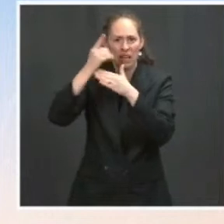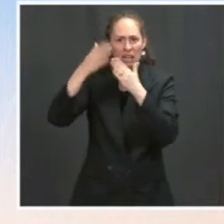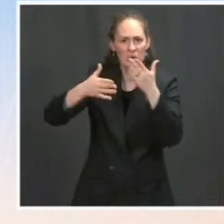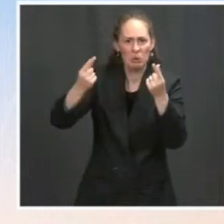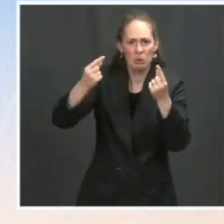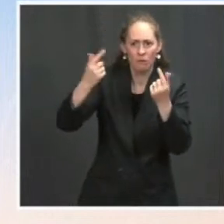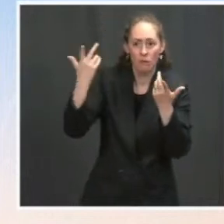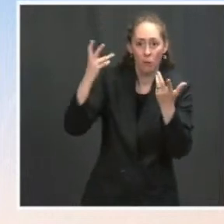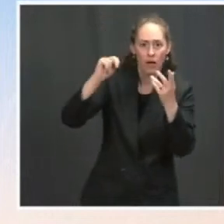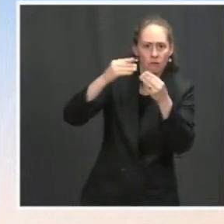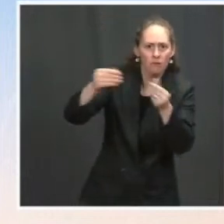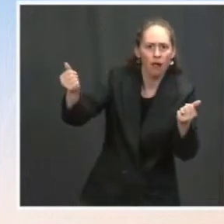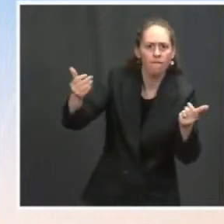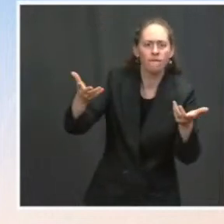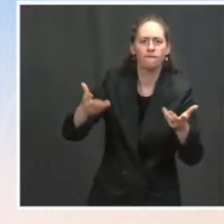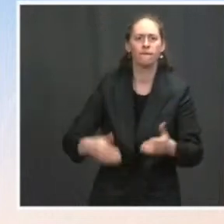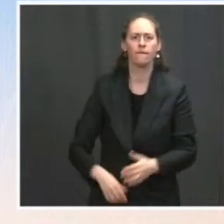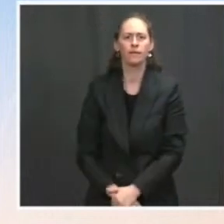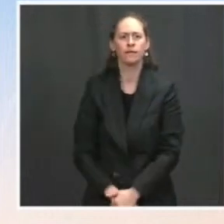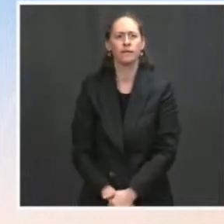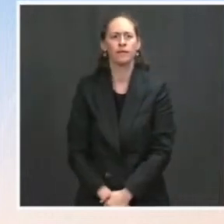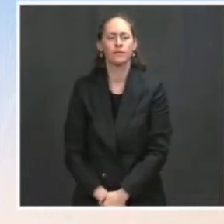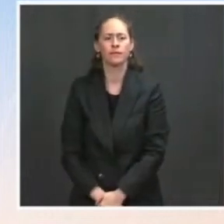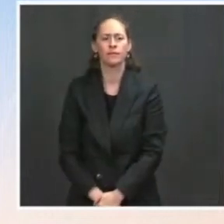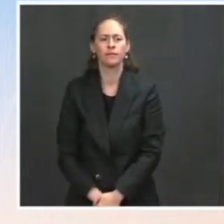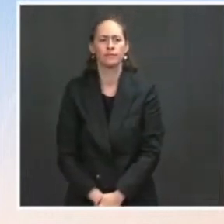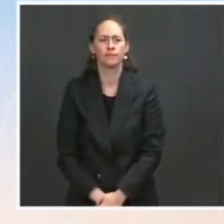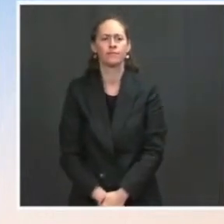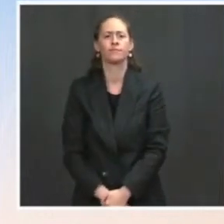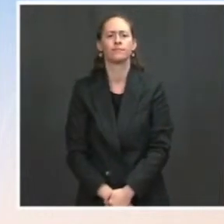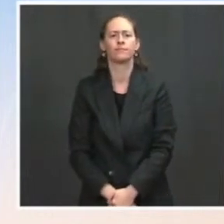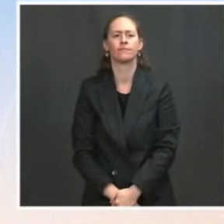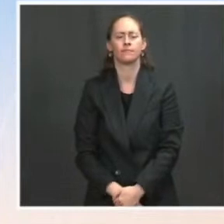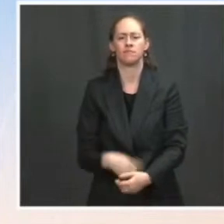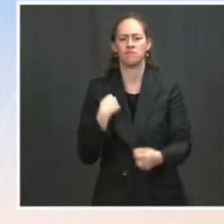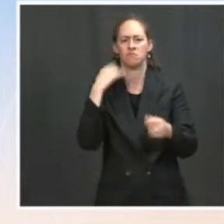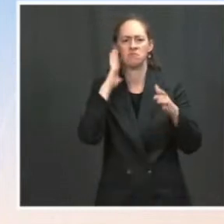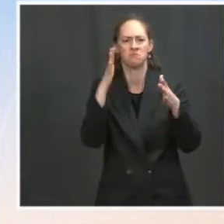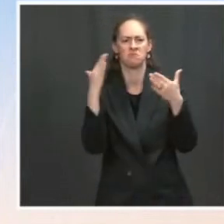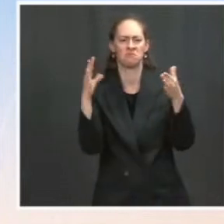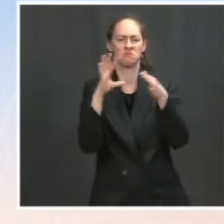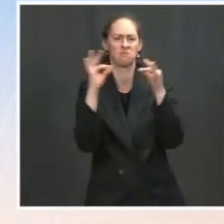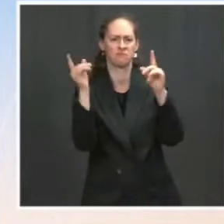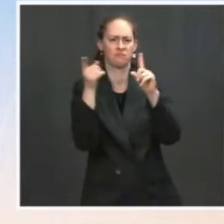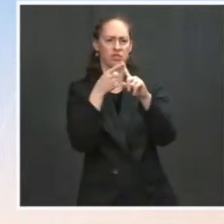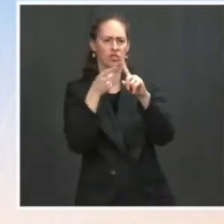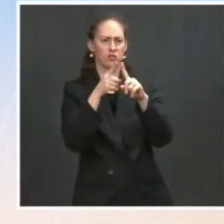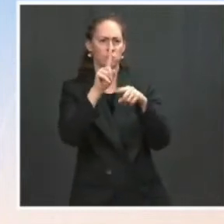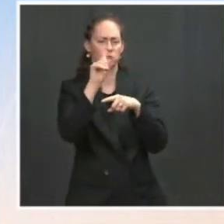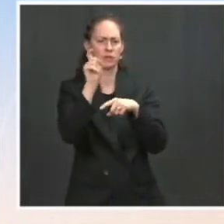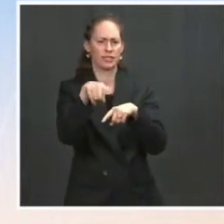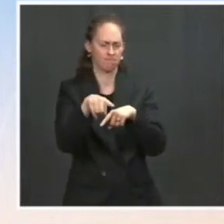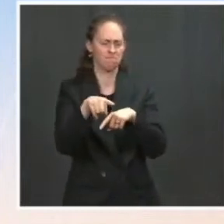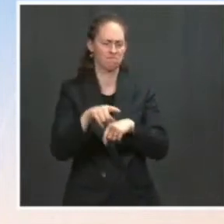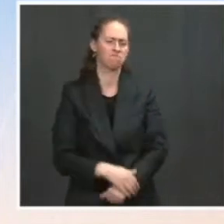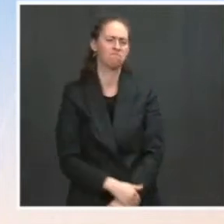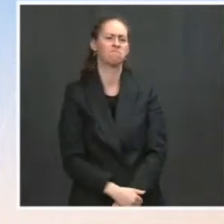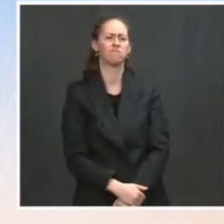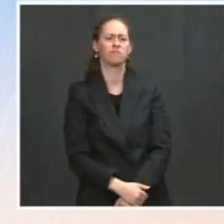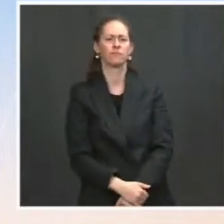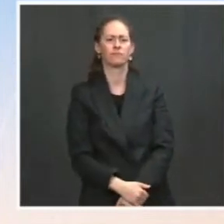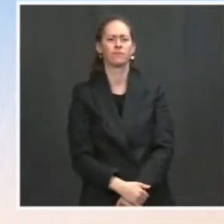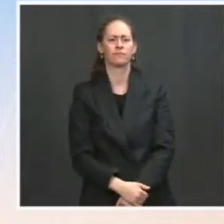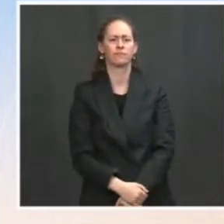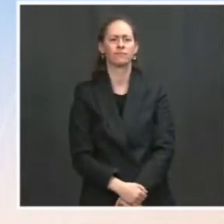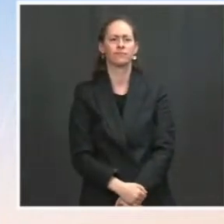first, and then I'll turn it to my colleague Liz for the second. So first, we recognize that victims of cyber attacks often face a very difficult